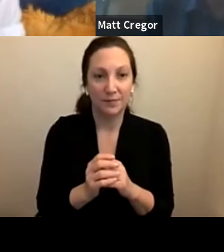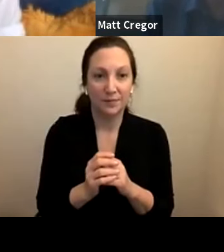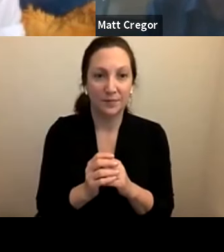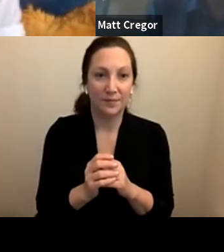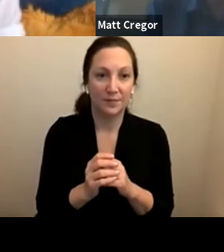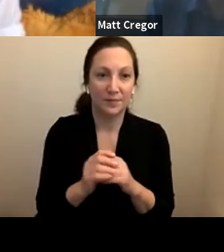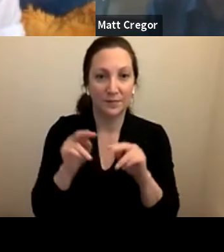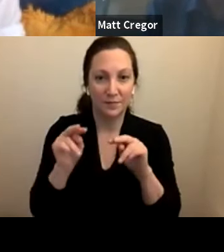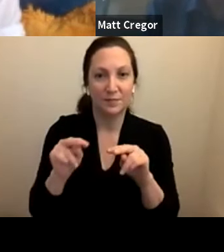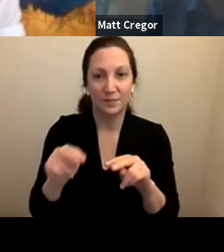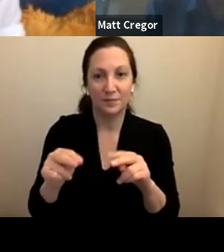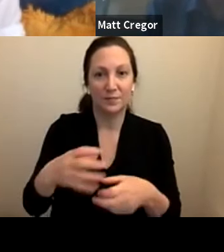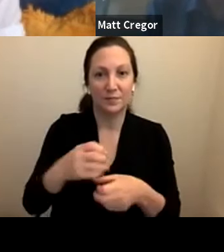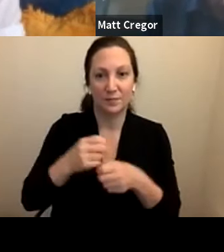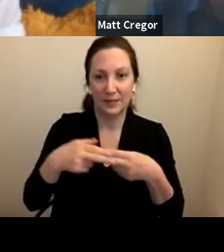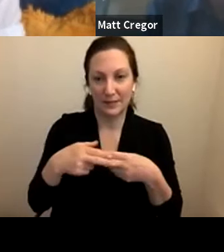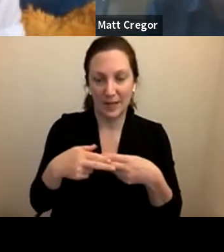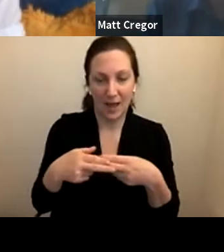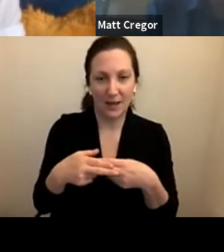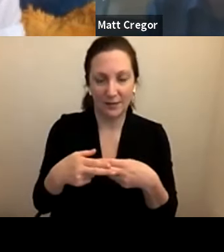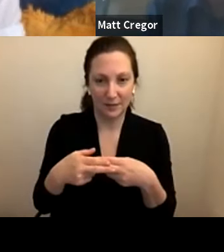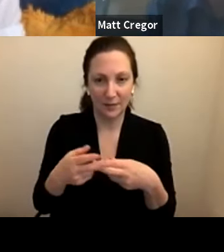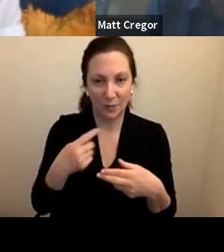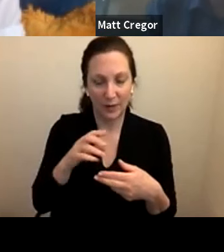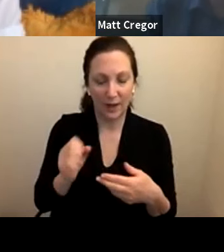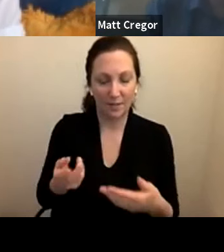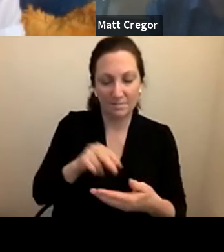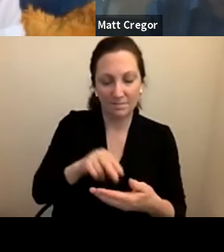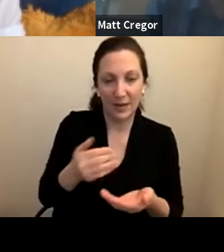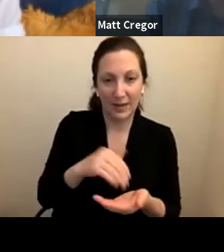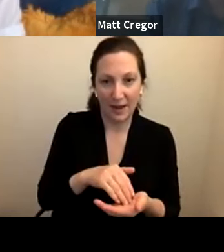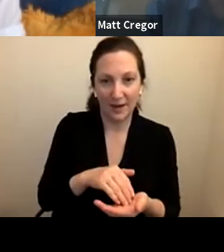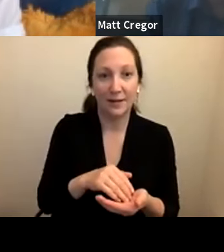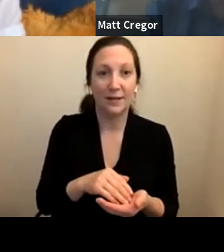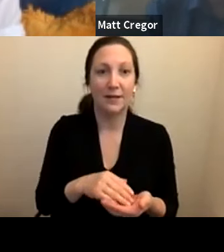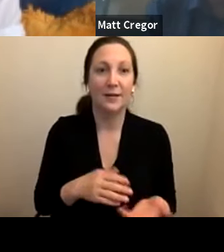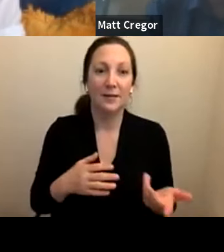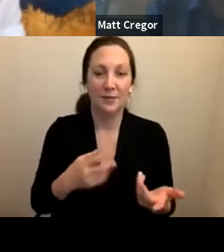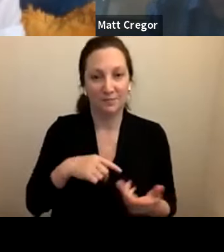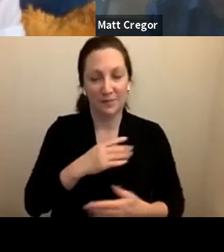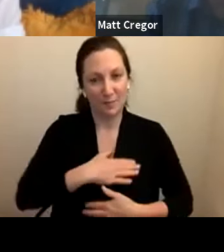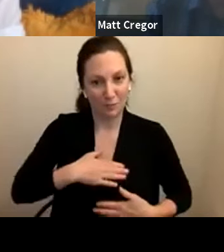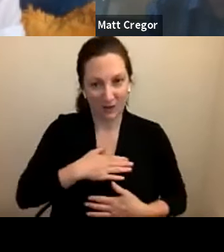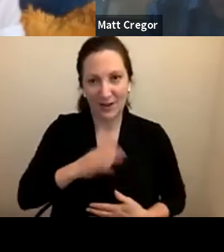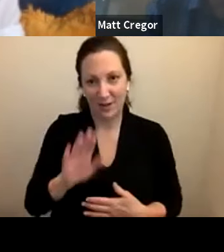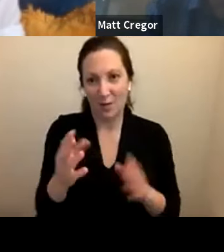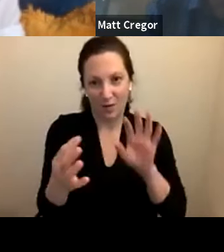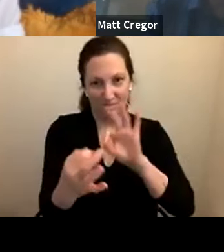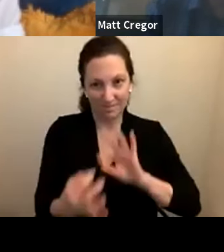the slides for our reference as we move forward. Appreciate what you've given us to think about.